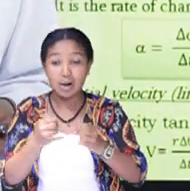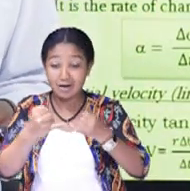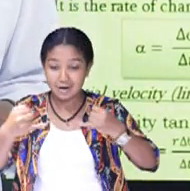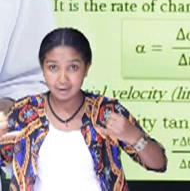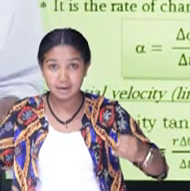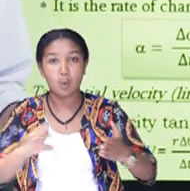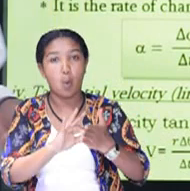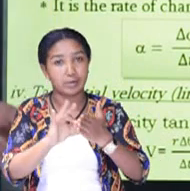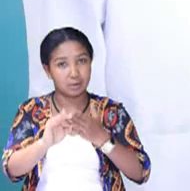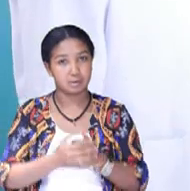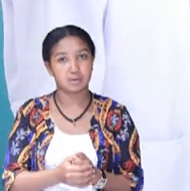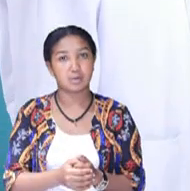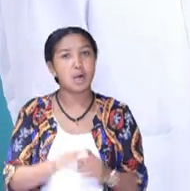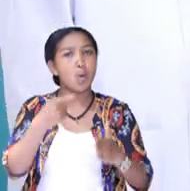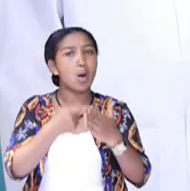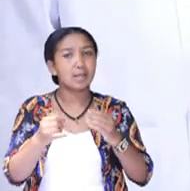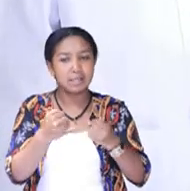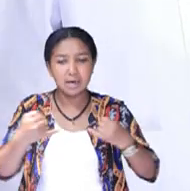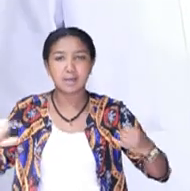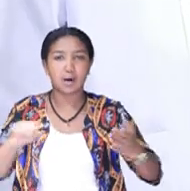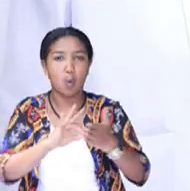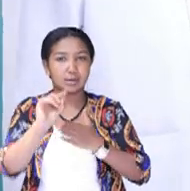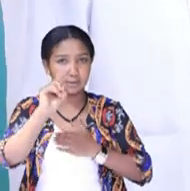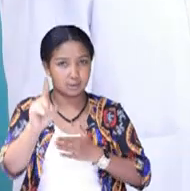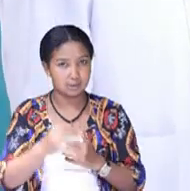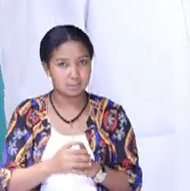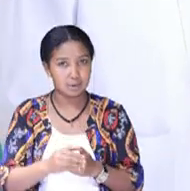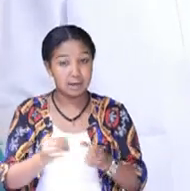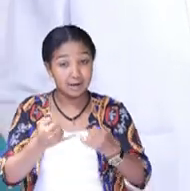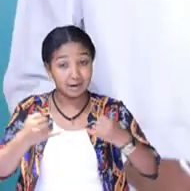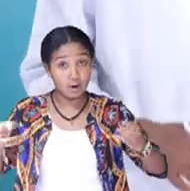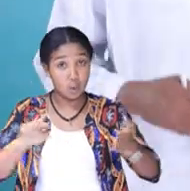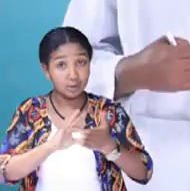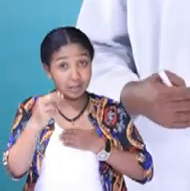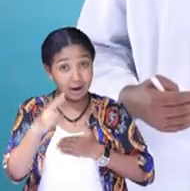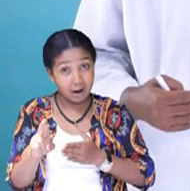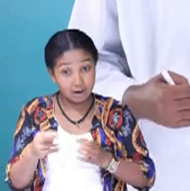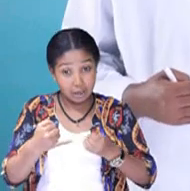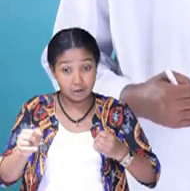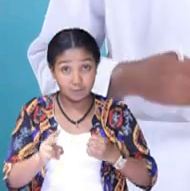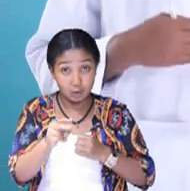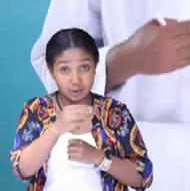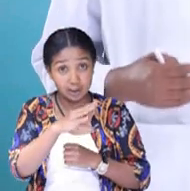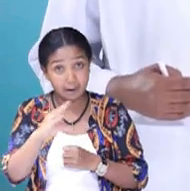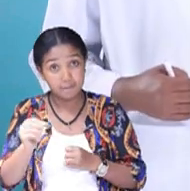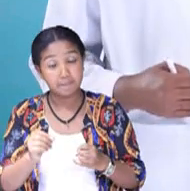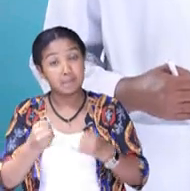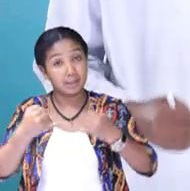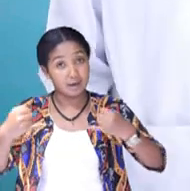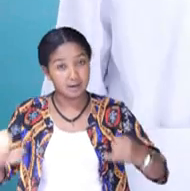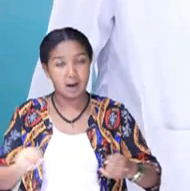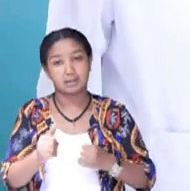linear quantities. So what are the linear quantities? Well, the linear quantities are the linear velocity, the